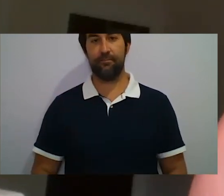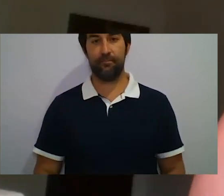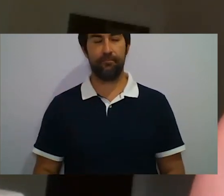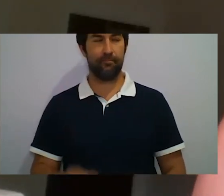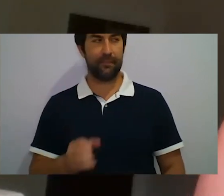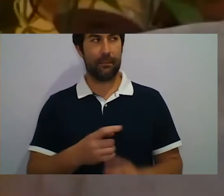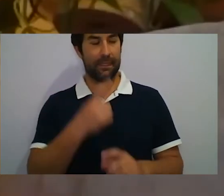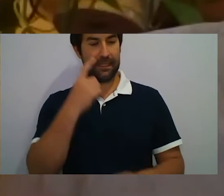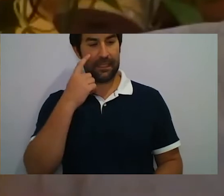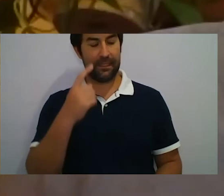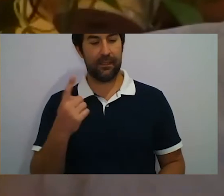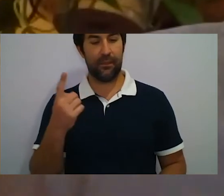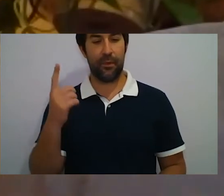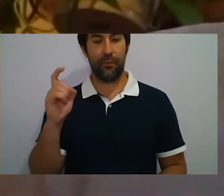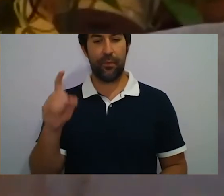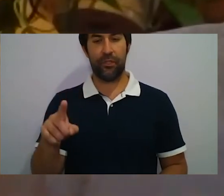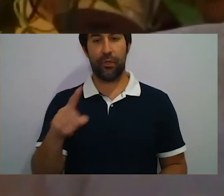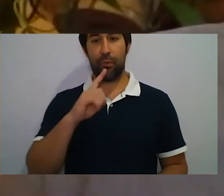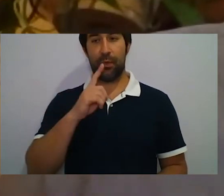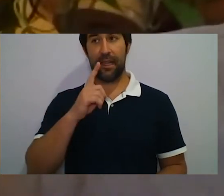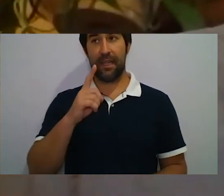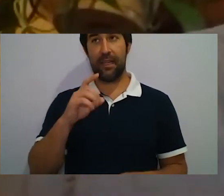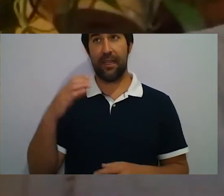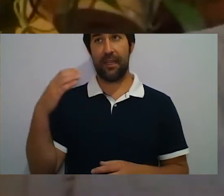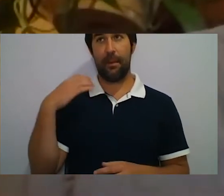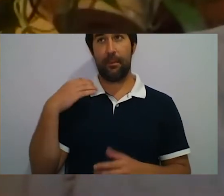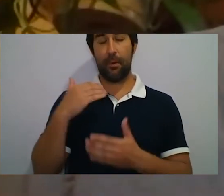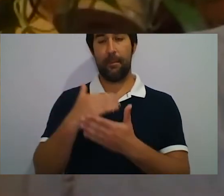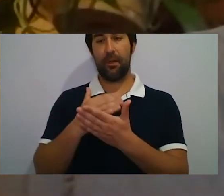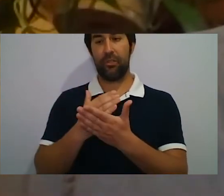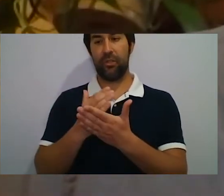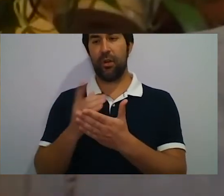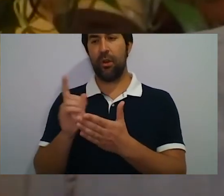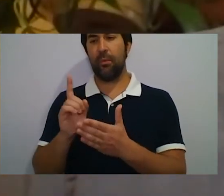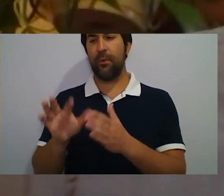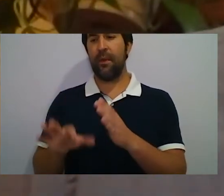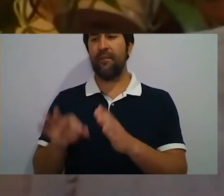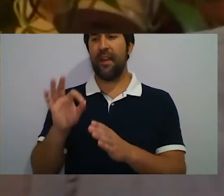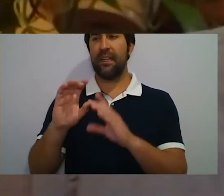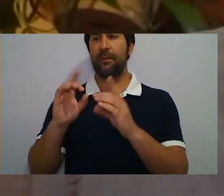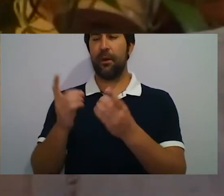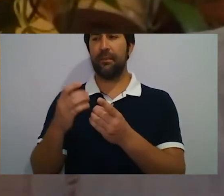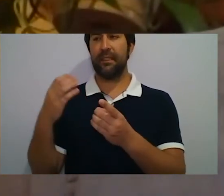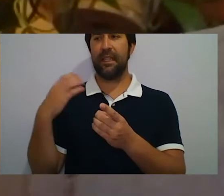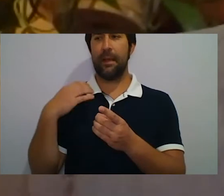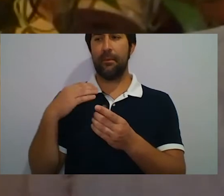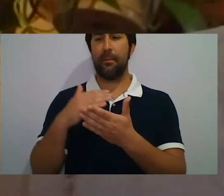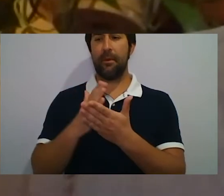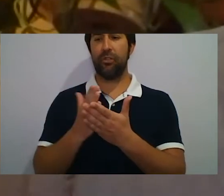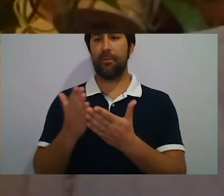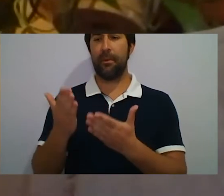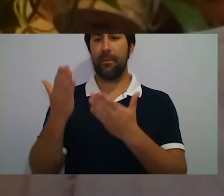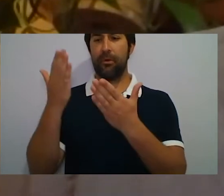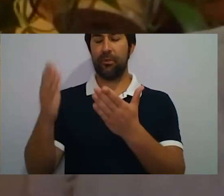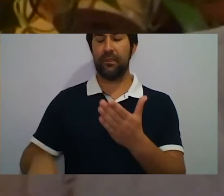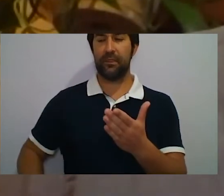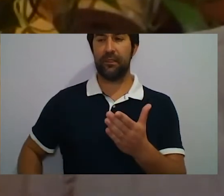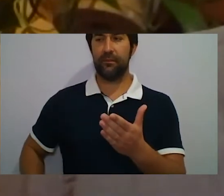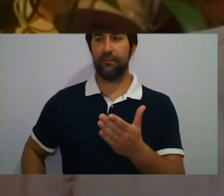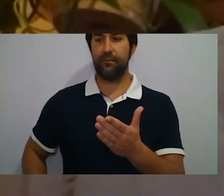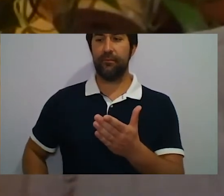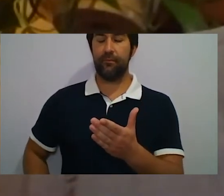generally a larger dollar amount for a large scale improvement. So these our STEPS projects range from